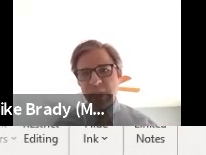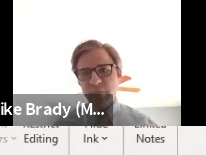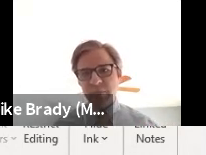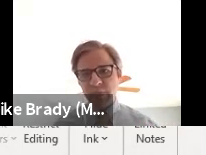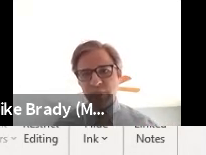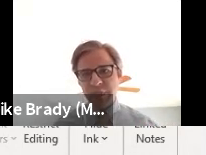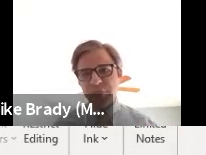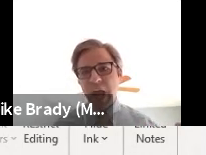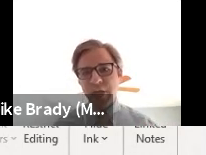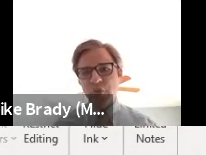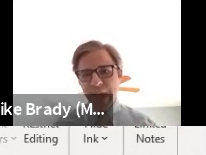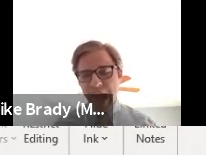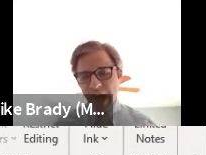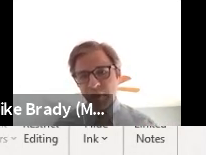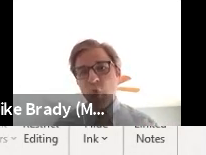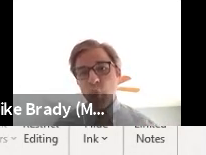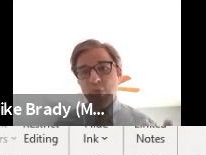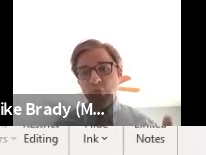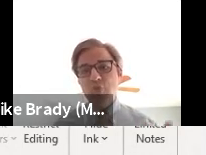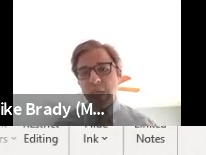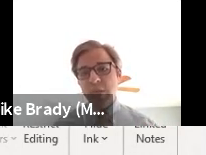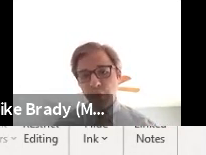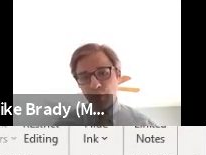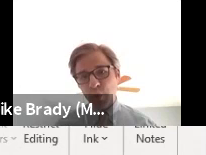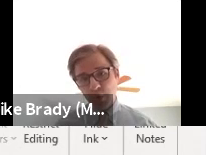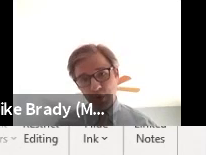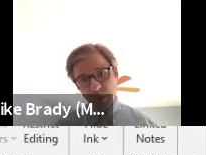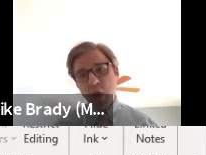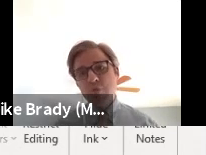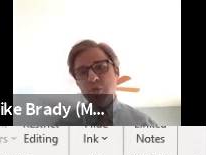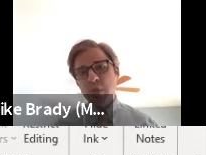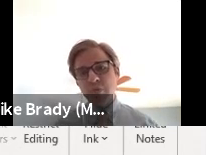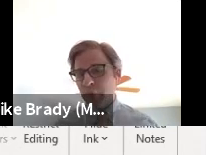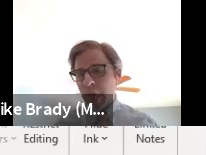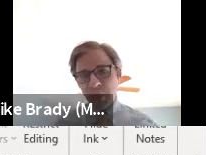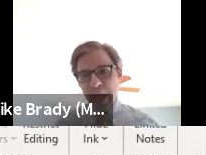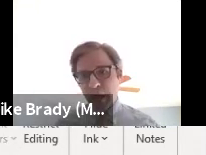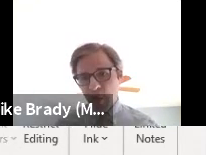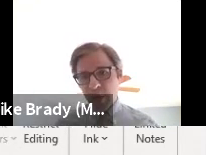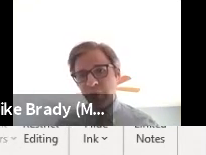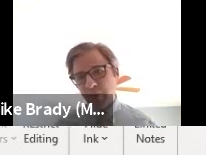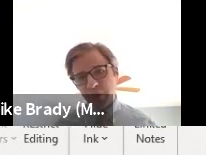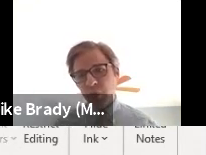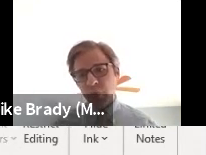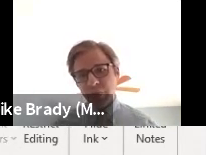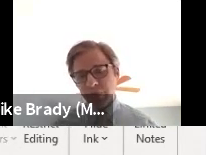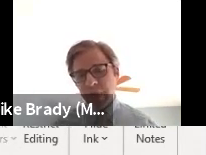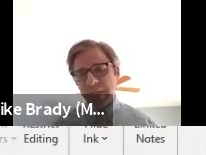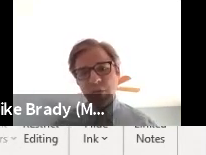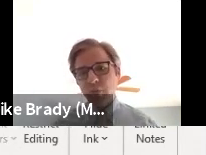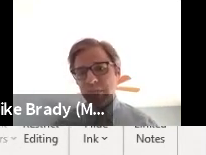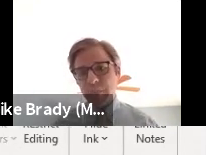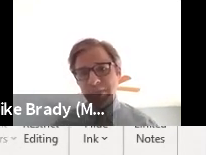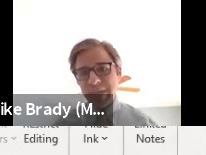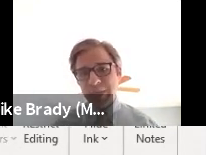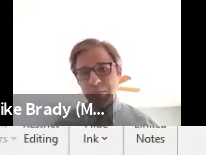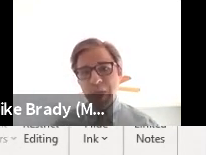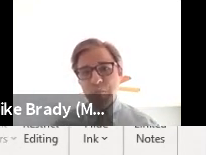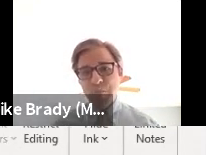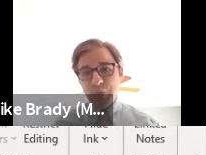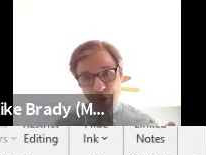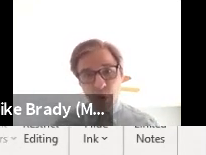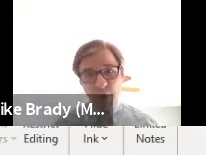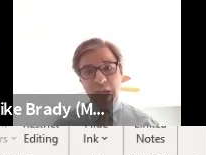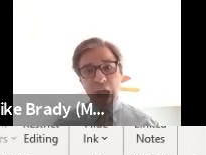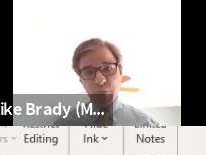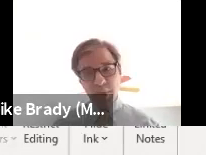working, they're facilitating those conversations on your behalf with you in the room. So they're not really kind of going out doing this whole other thing. It's not a whole separate